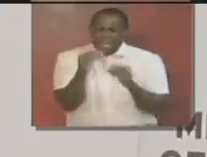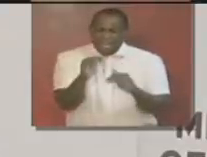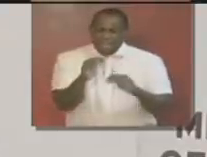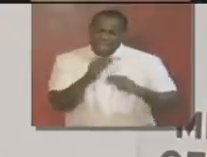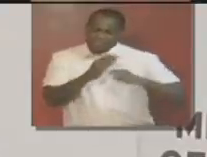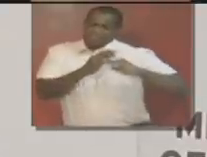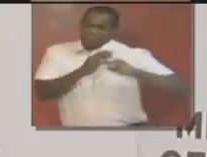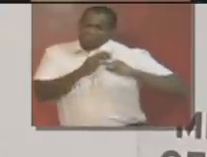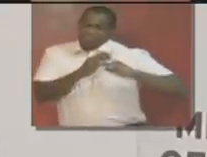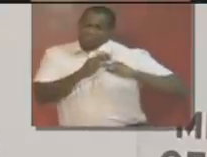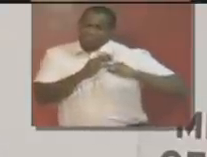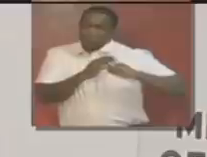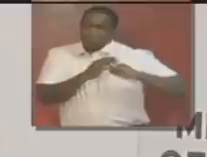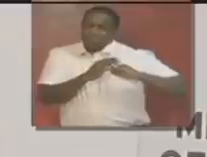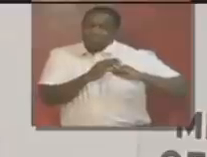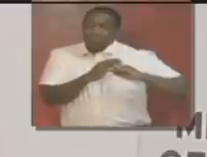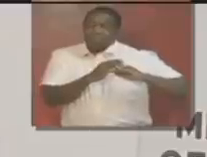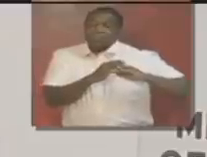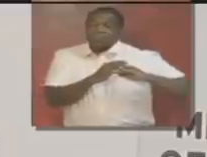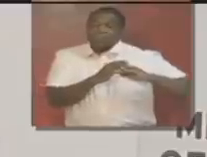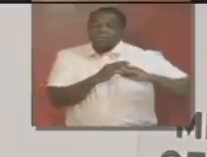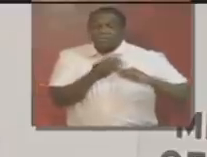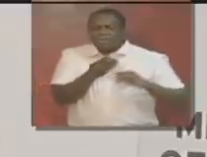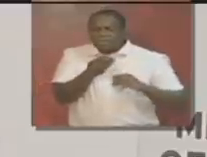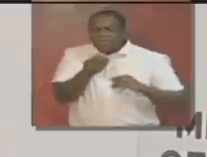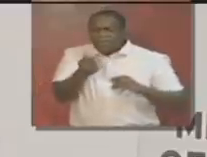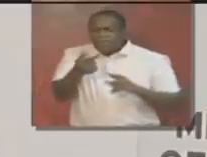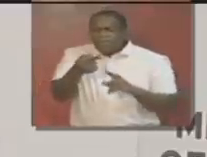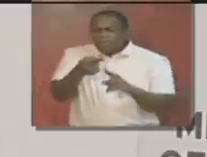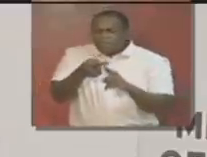to that particular strain. So it goes for a few months, and in